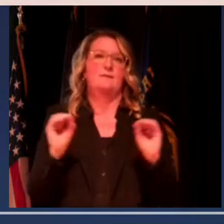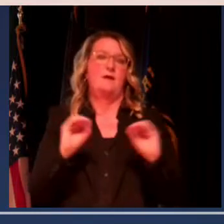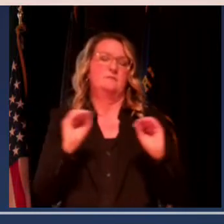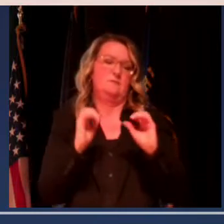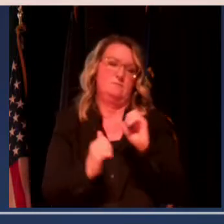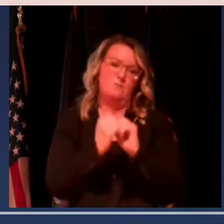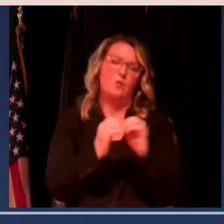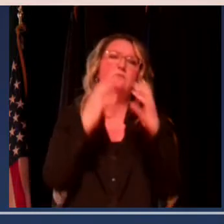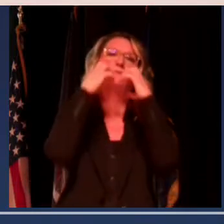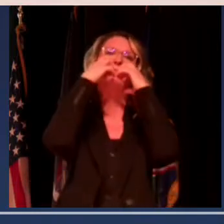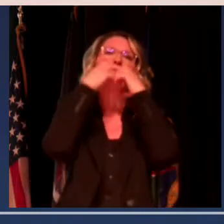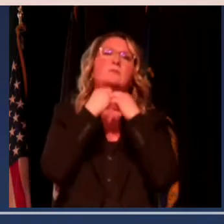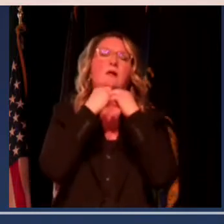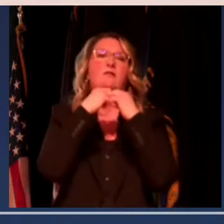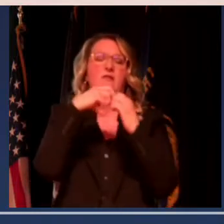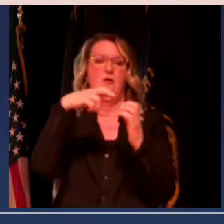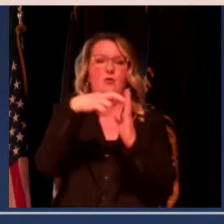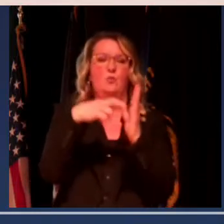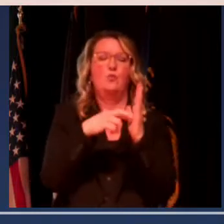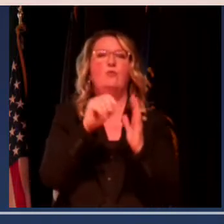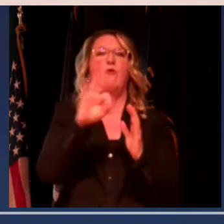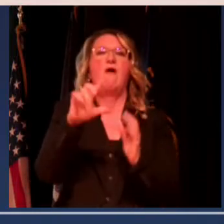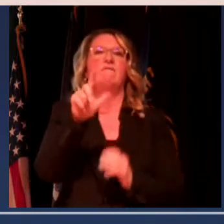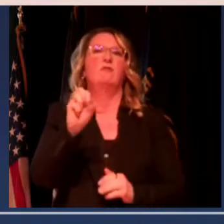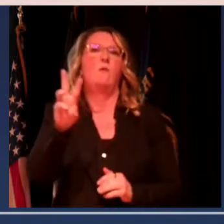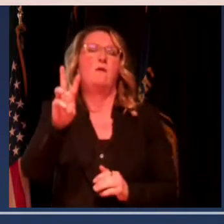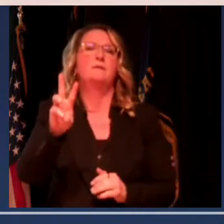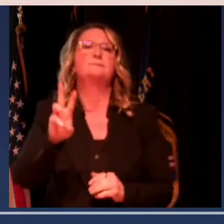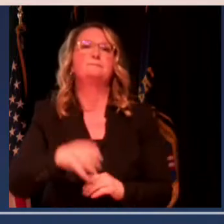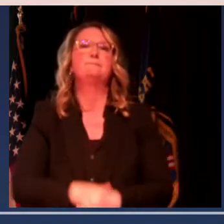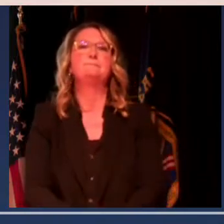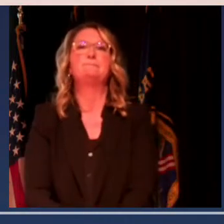more sacred than the rule of law.